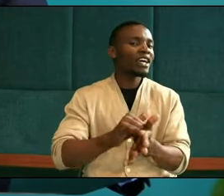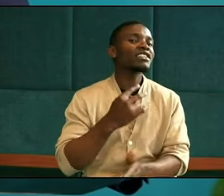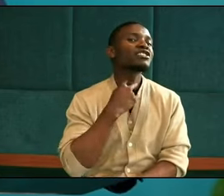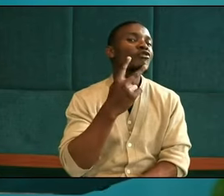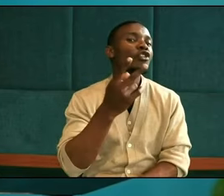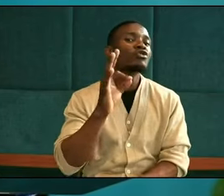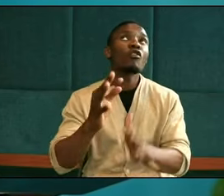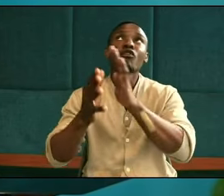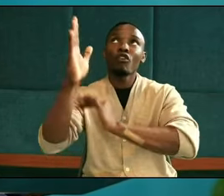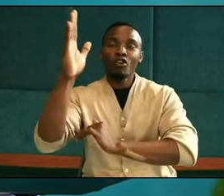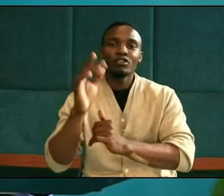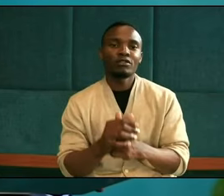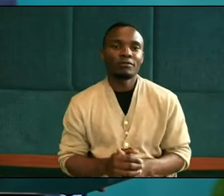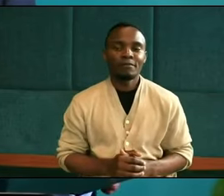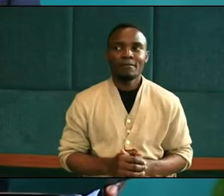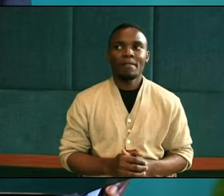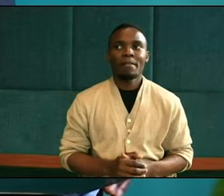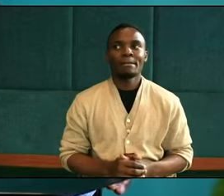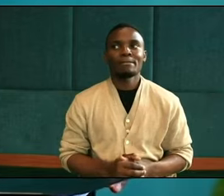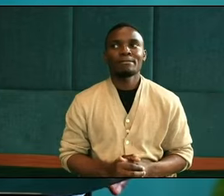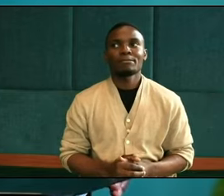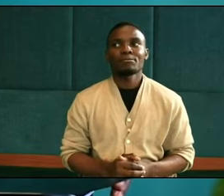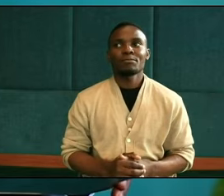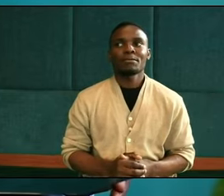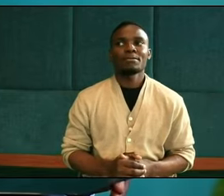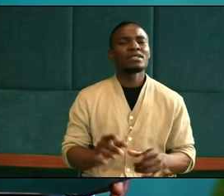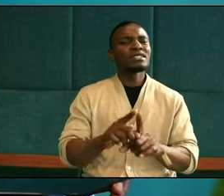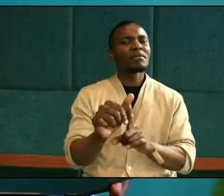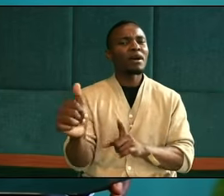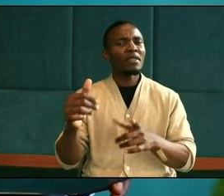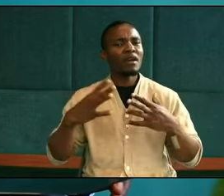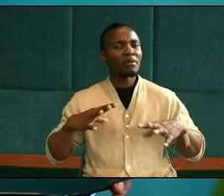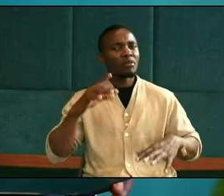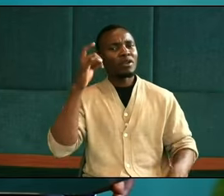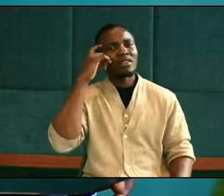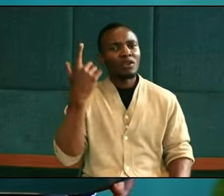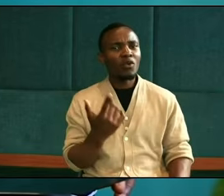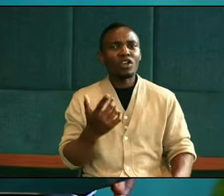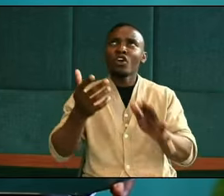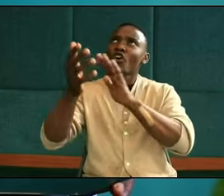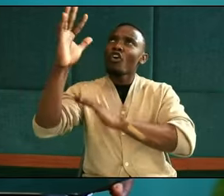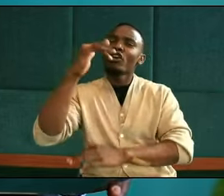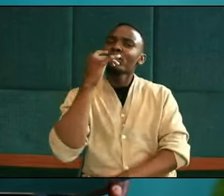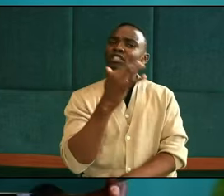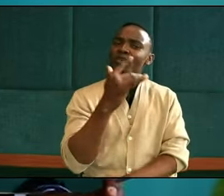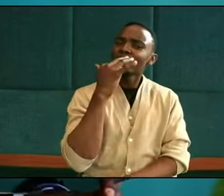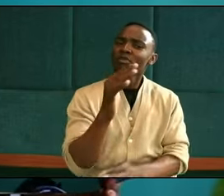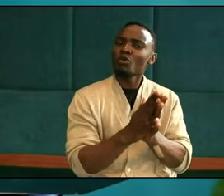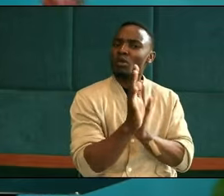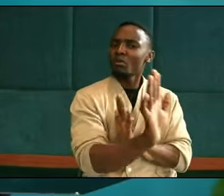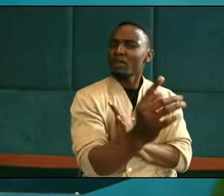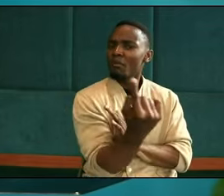you are listening to. And there are these people who think that God has spoken to them so